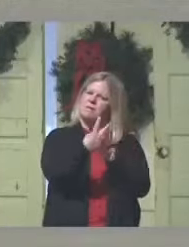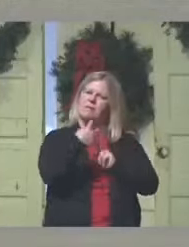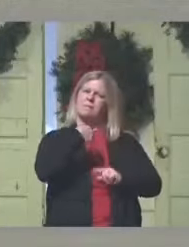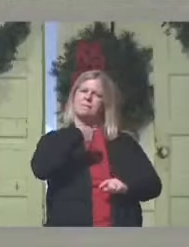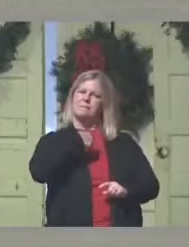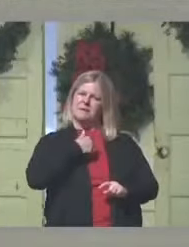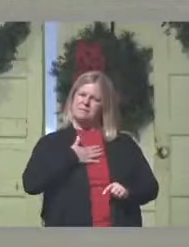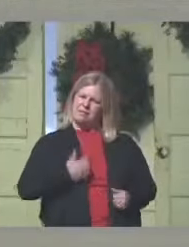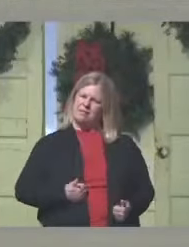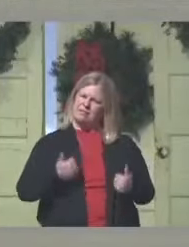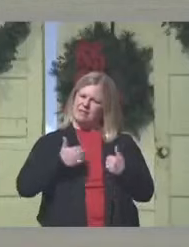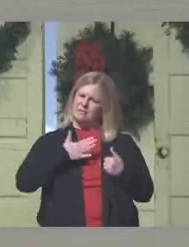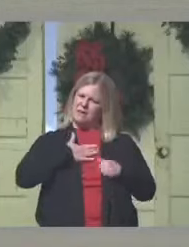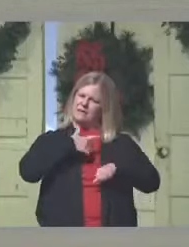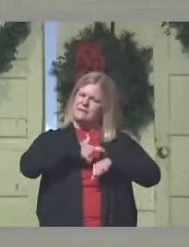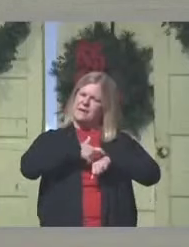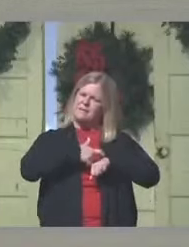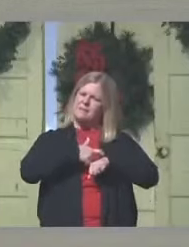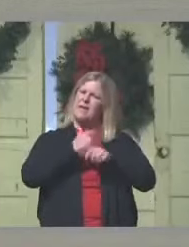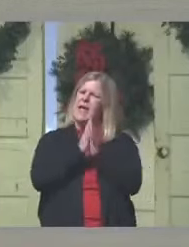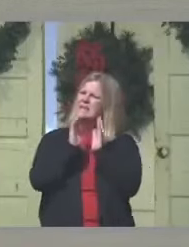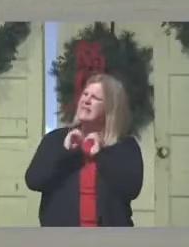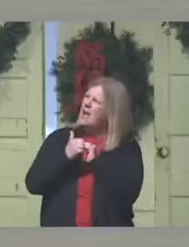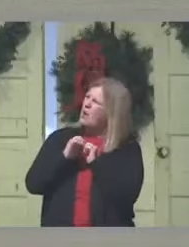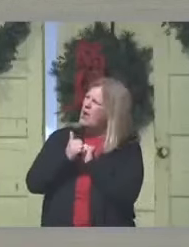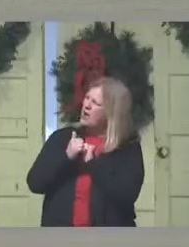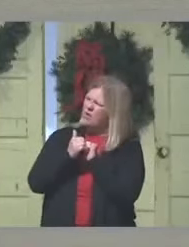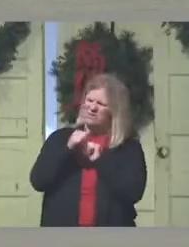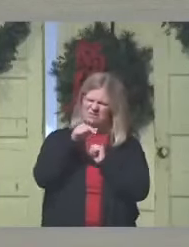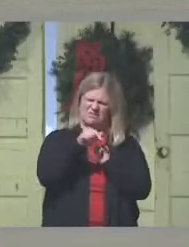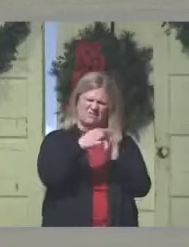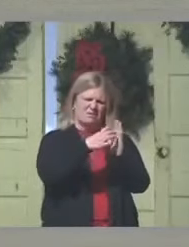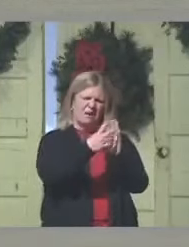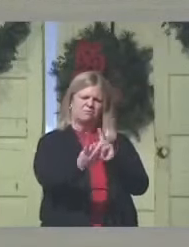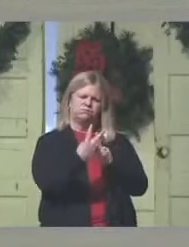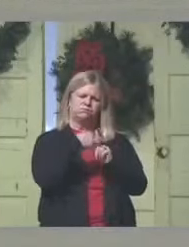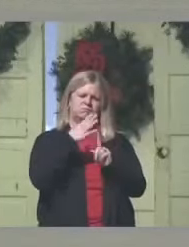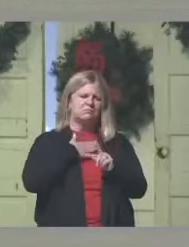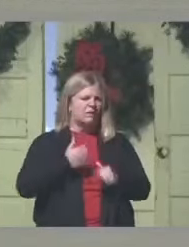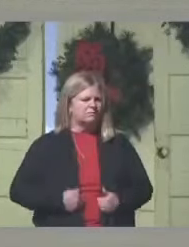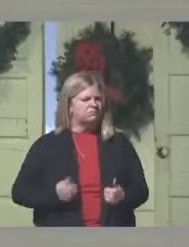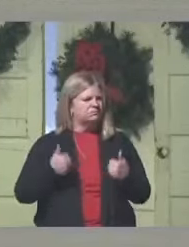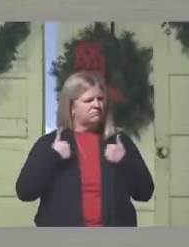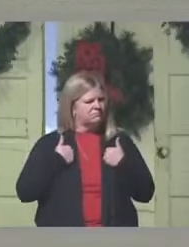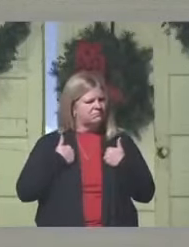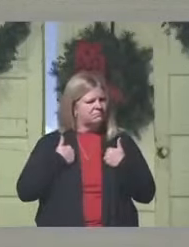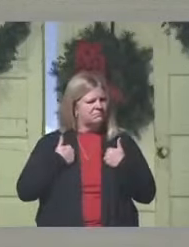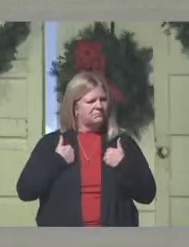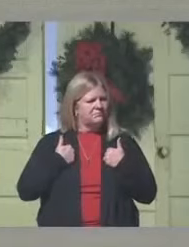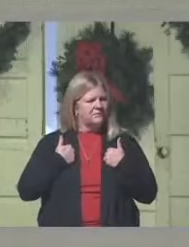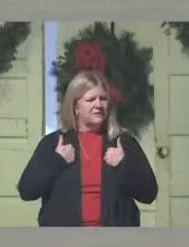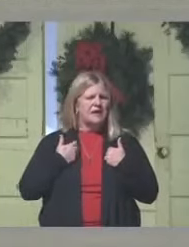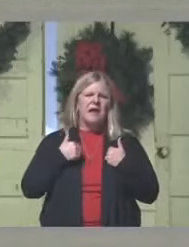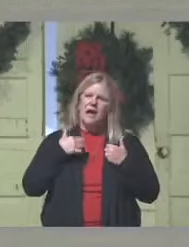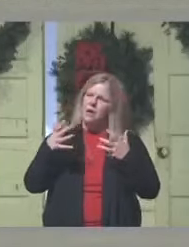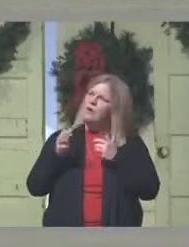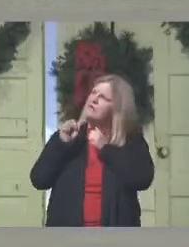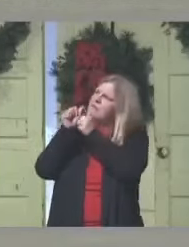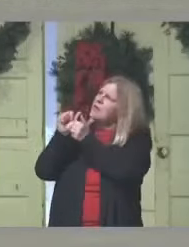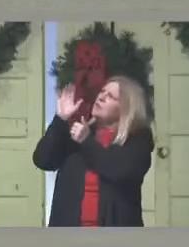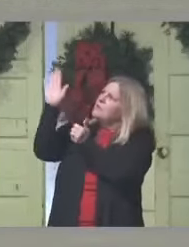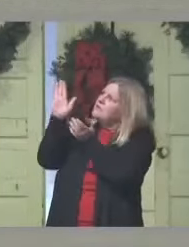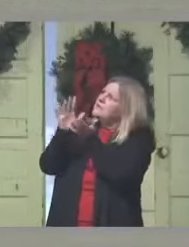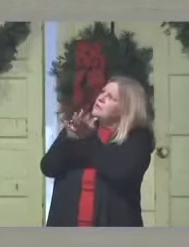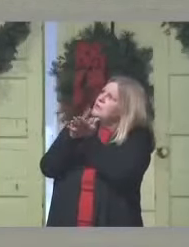today in my times. Ask how can I apply this passage of Scripture to my life to live out God's